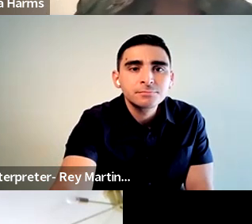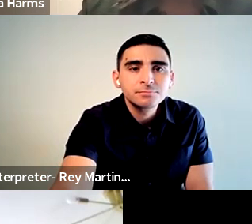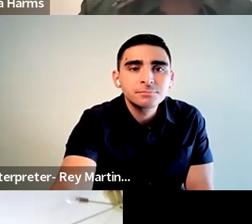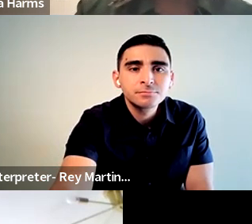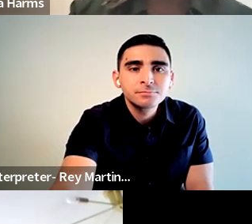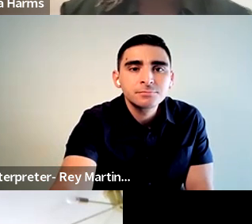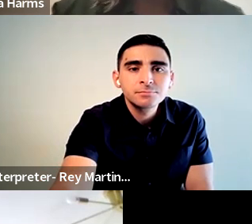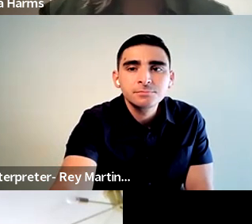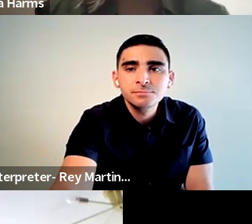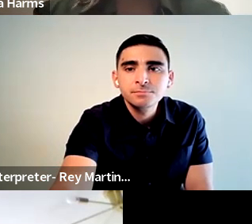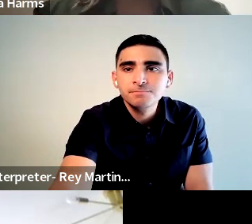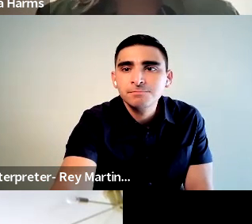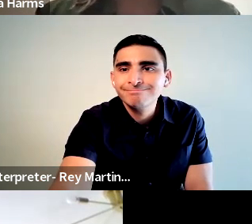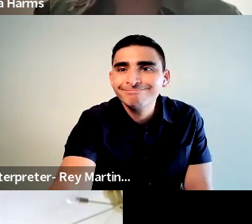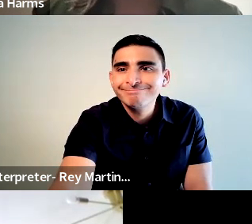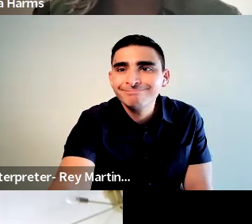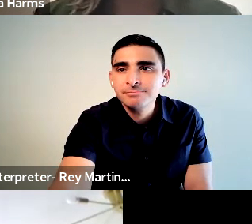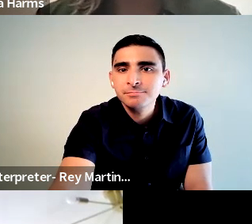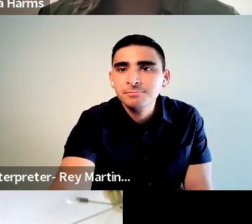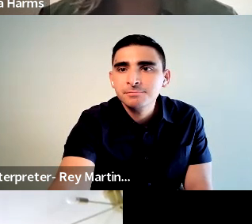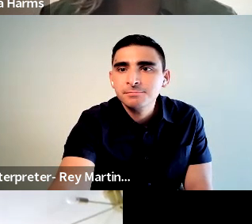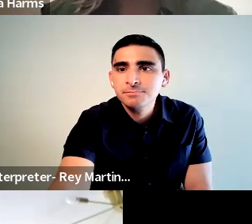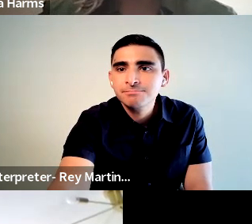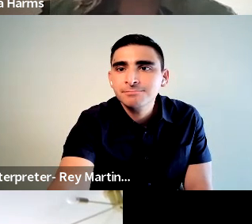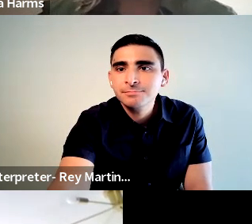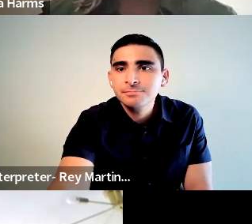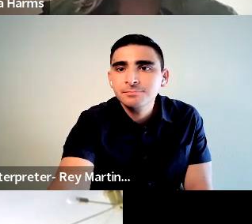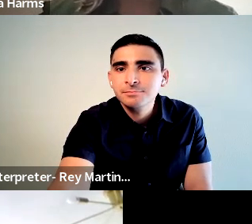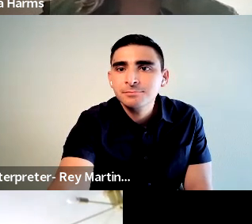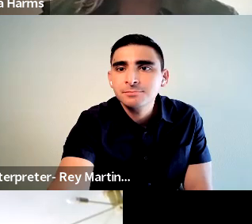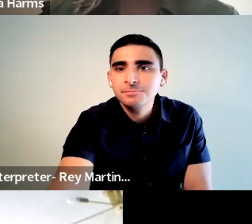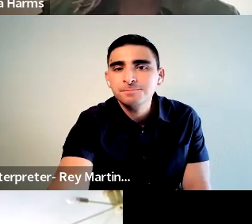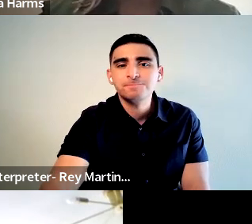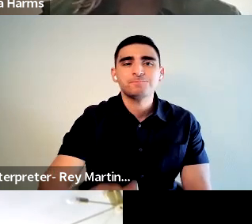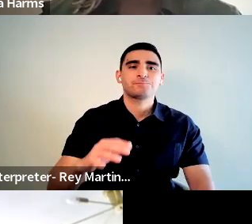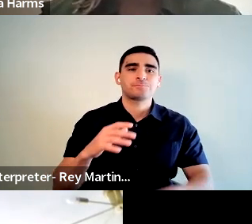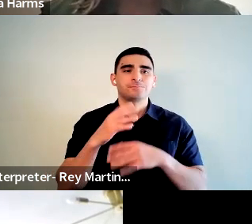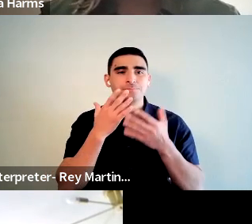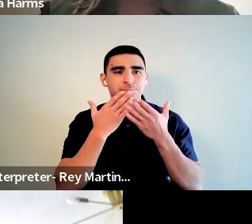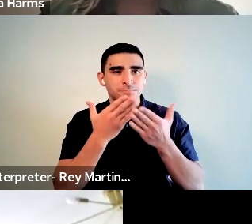or two. I'm kind of losing track of the time.